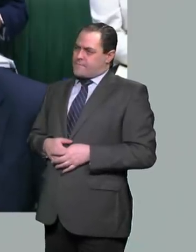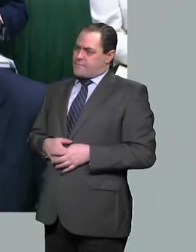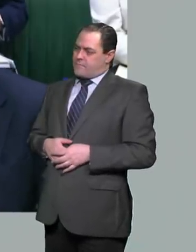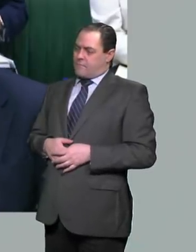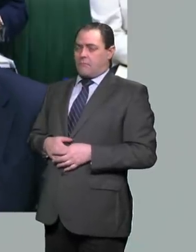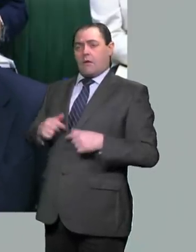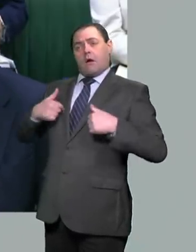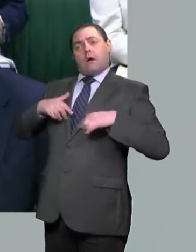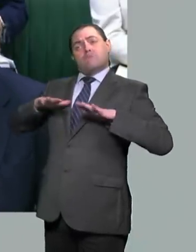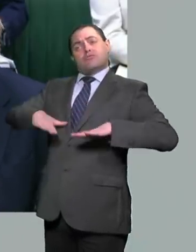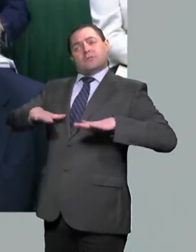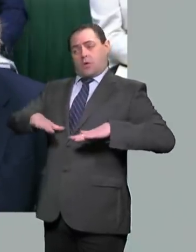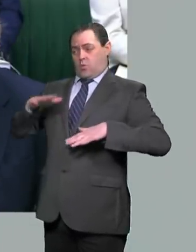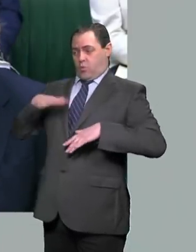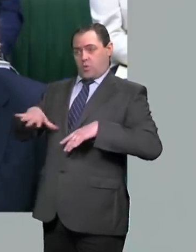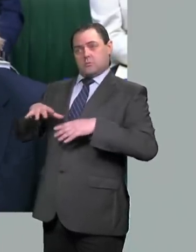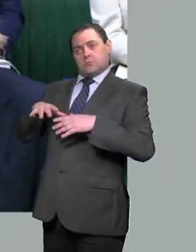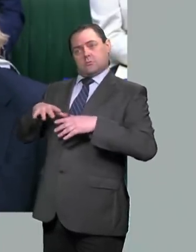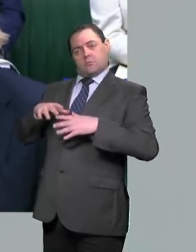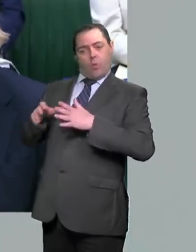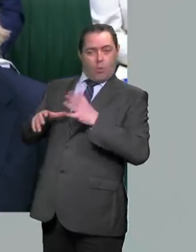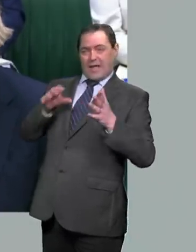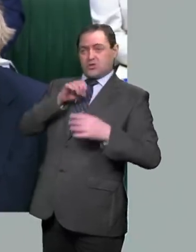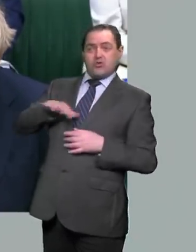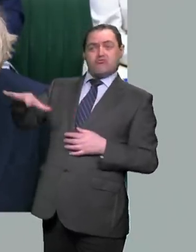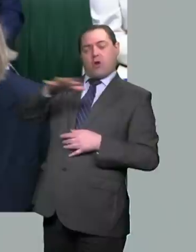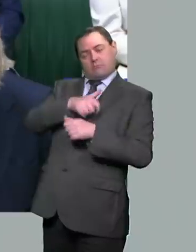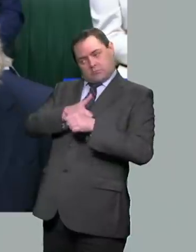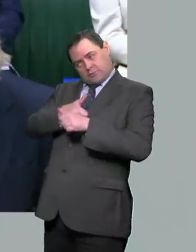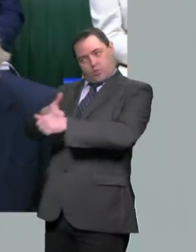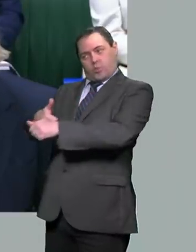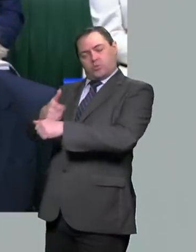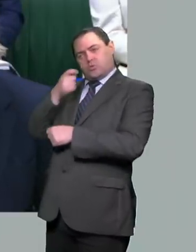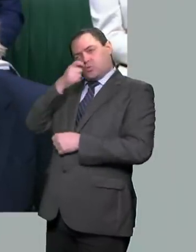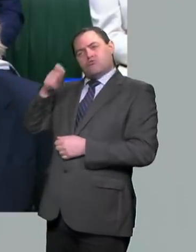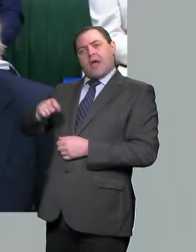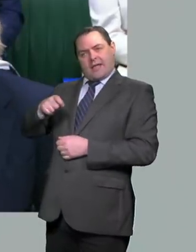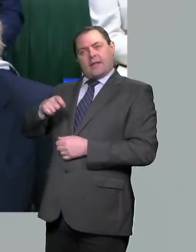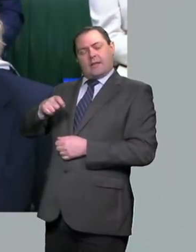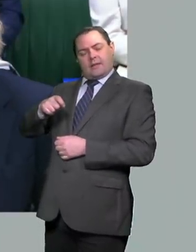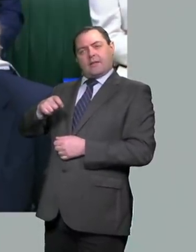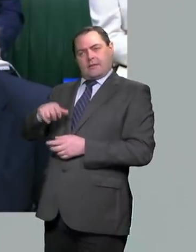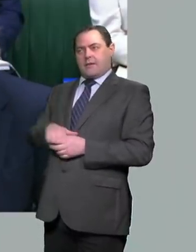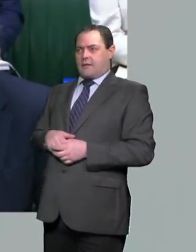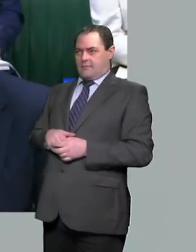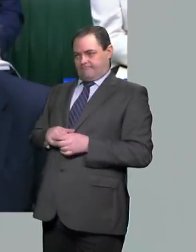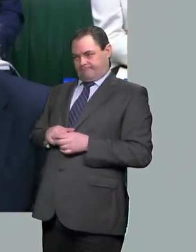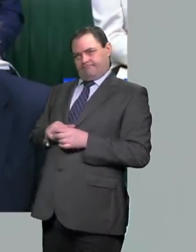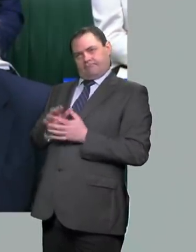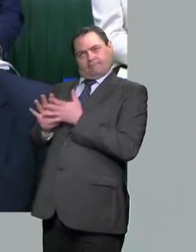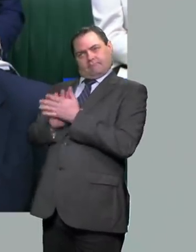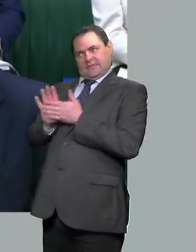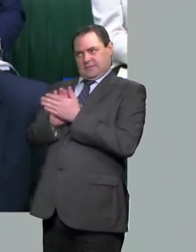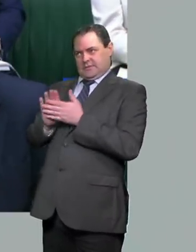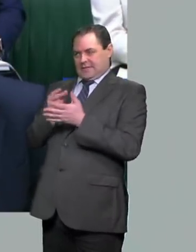of the UK is to lead the West in bringing together the most important countries in creating a package